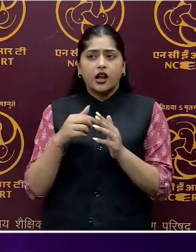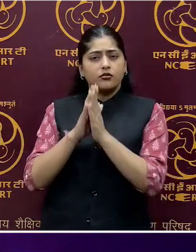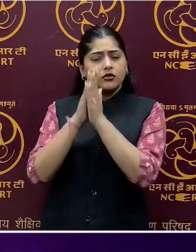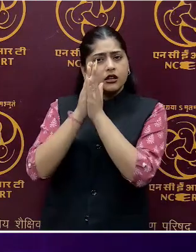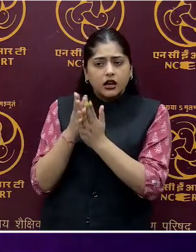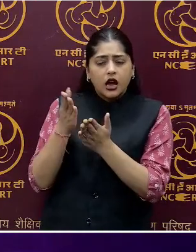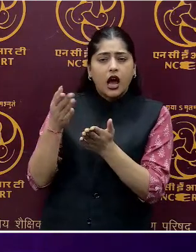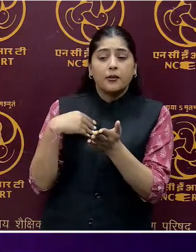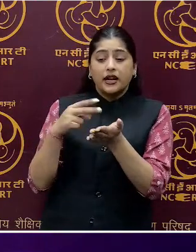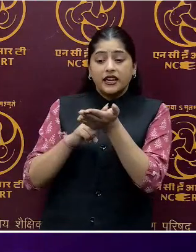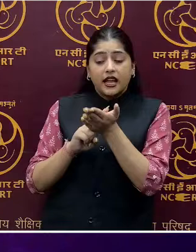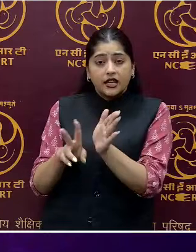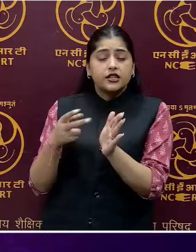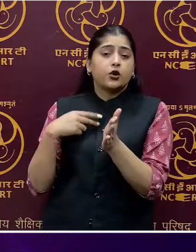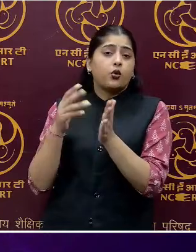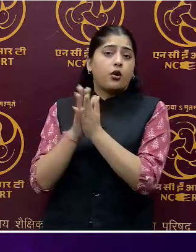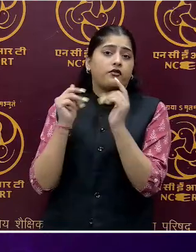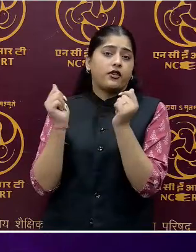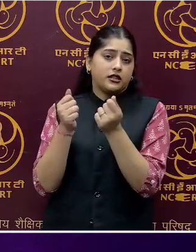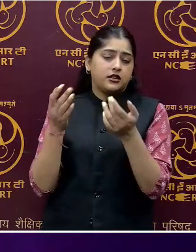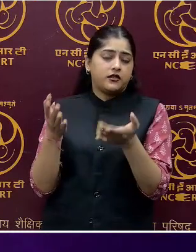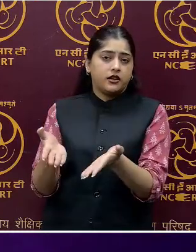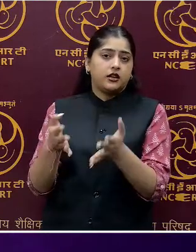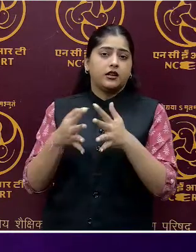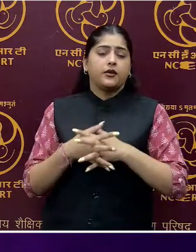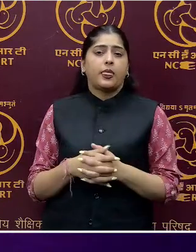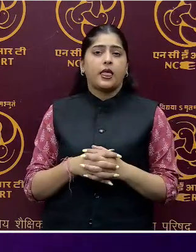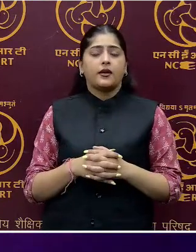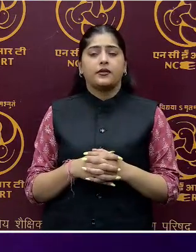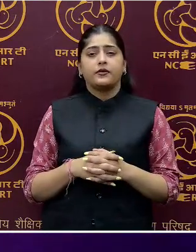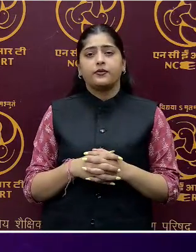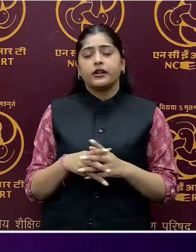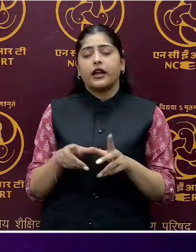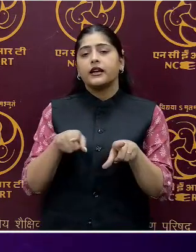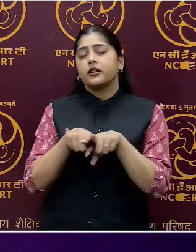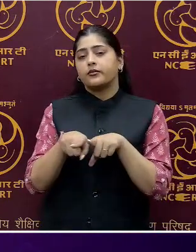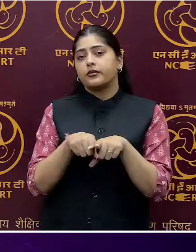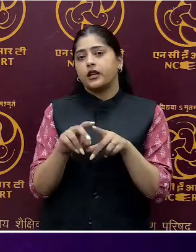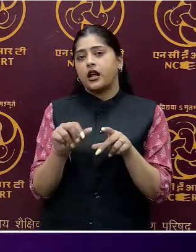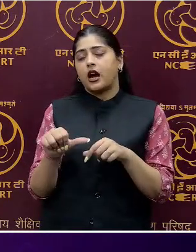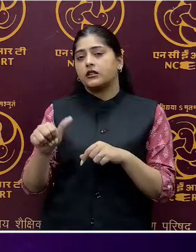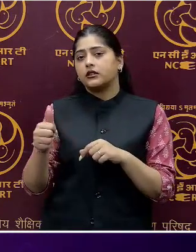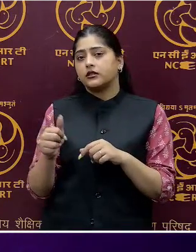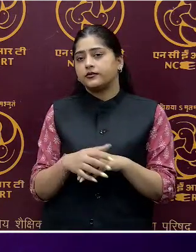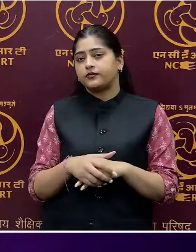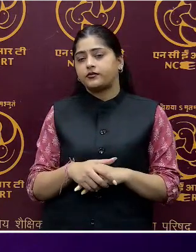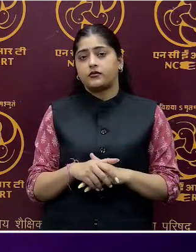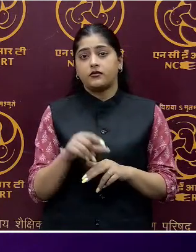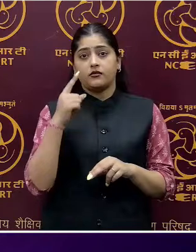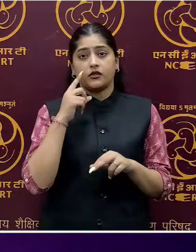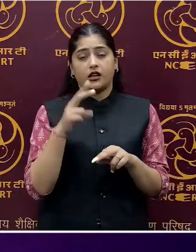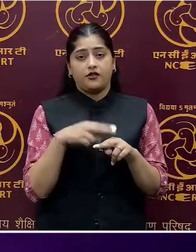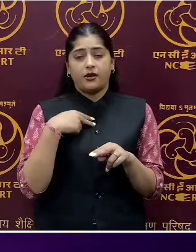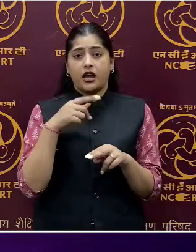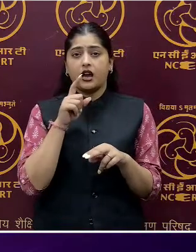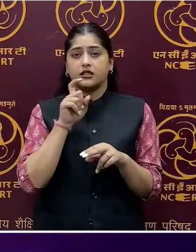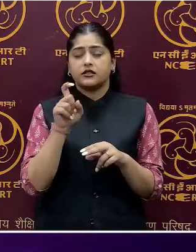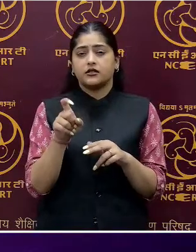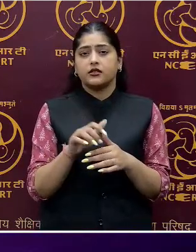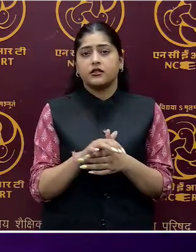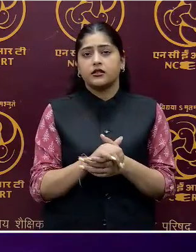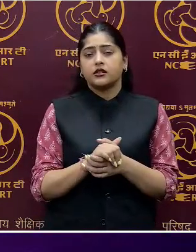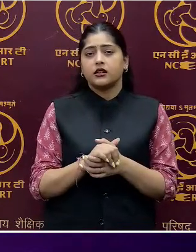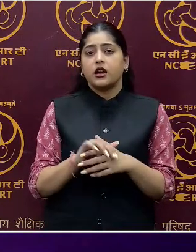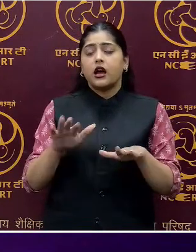celebrating our nature. So there are some others festivals also, like which. If I'll ask you, in